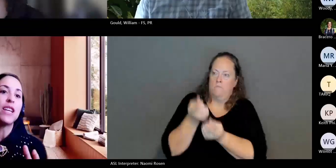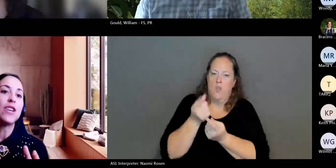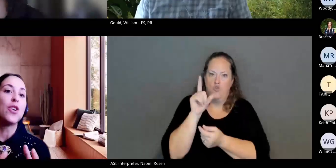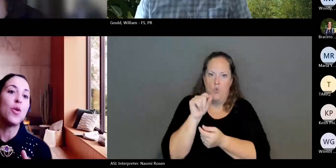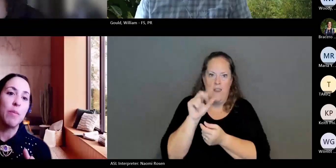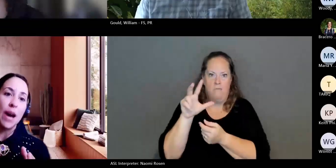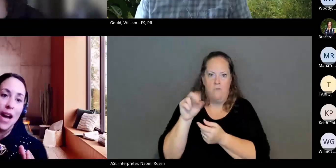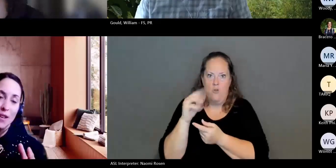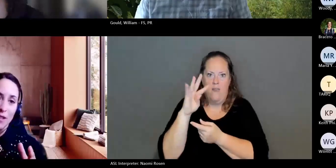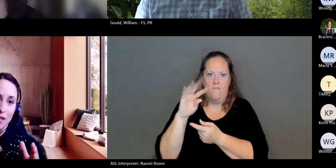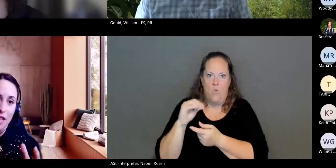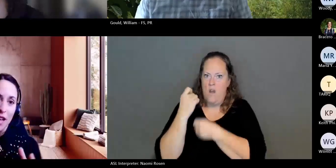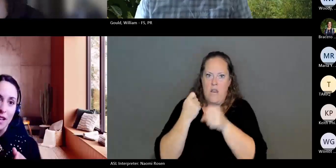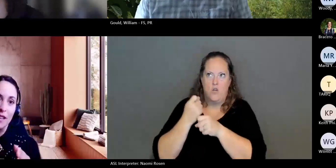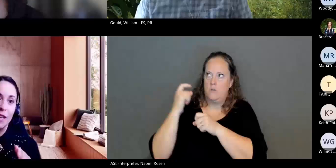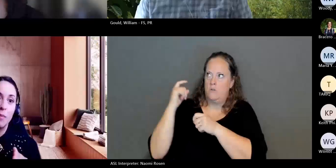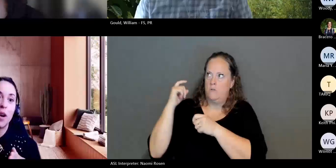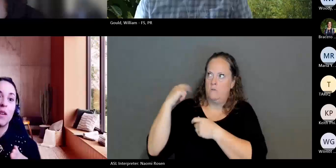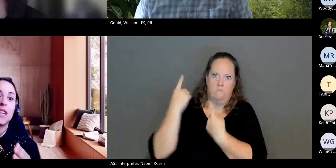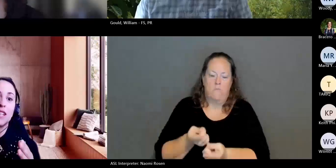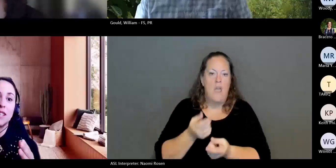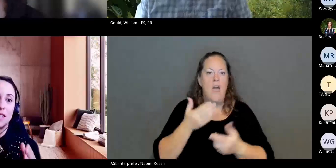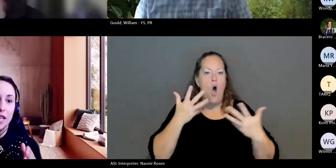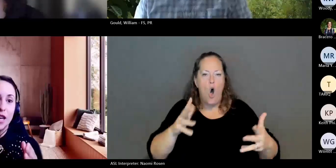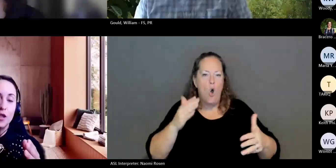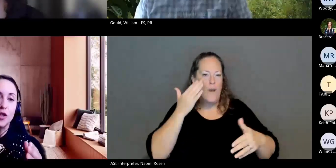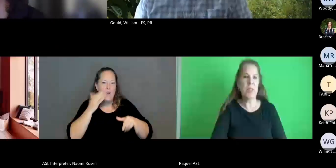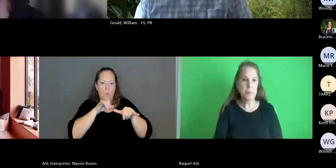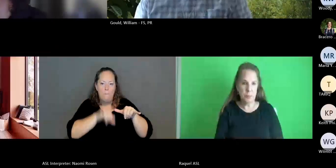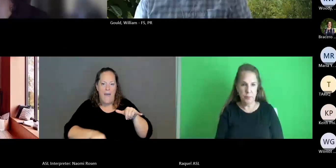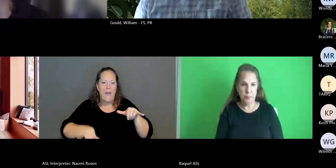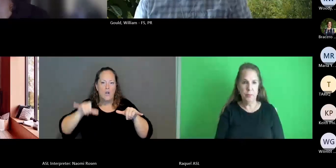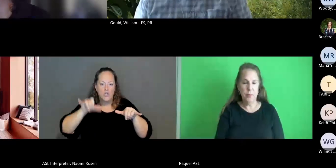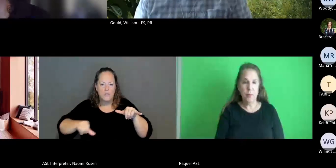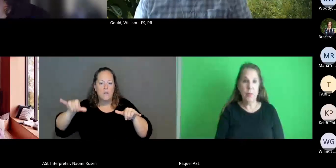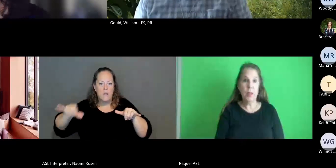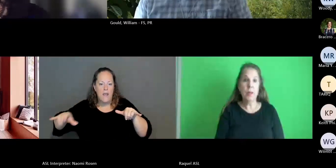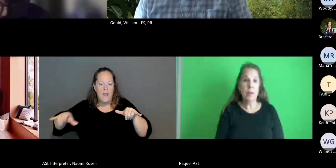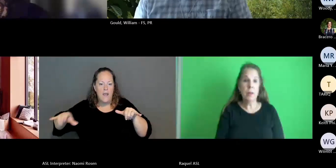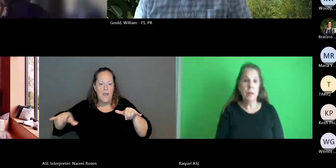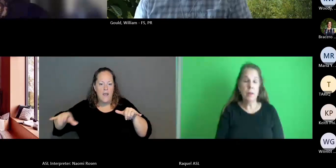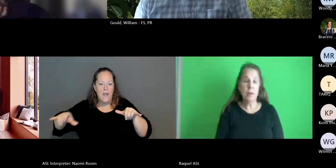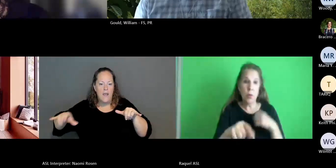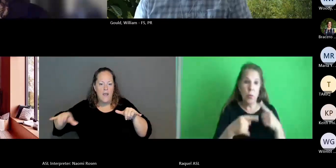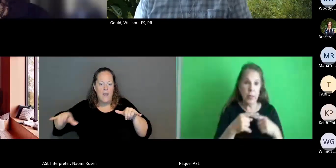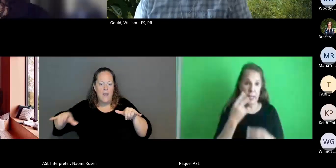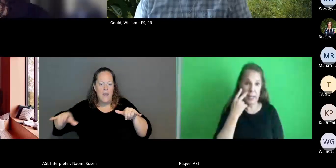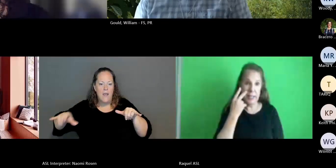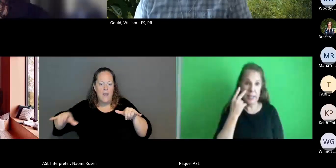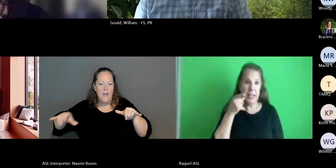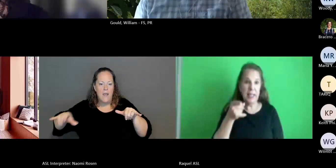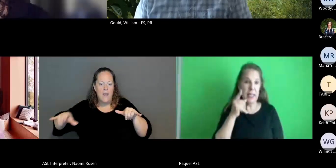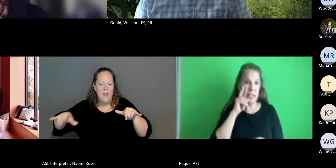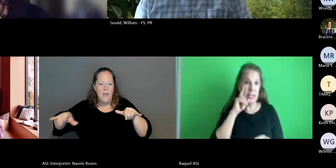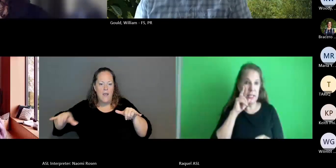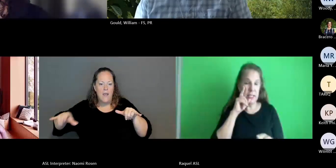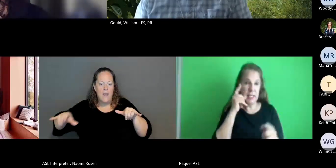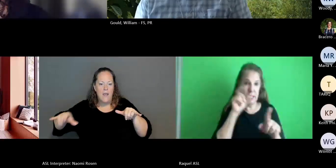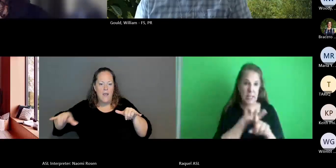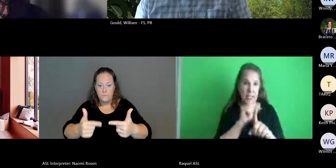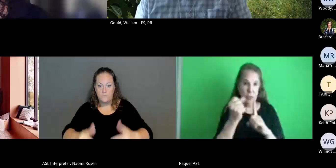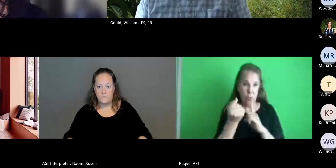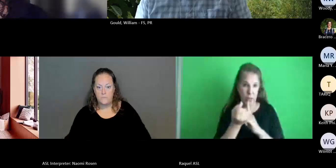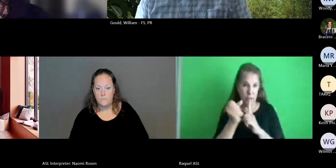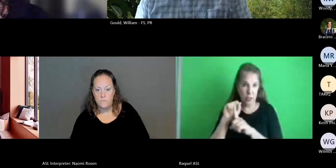they already know the patterns that they're probably going to see. So when they see these scenarios and when they see